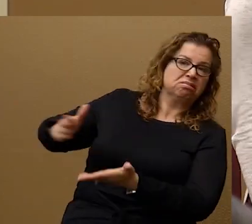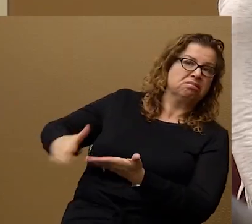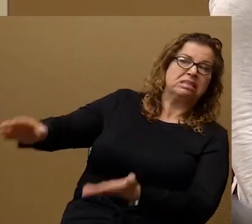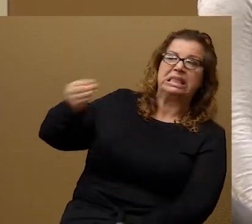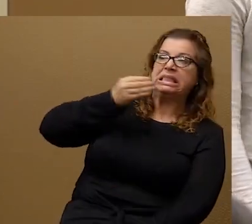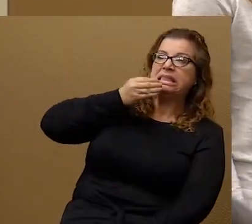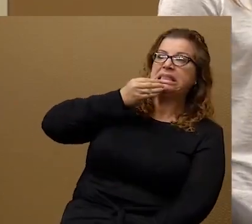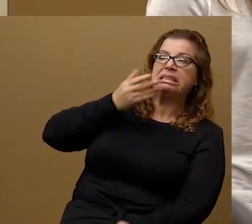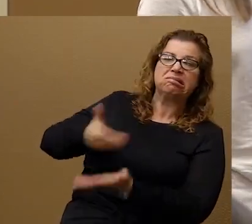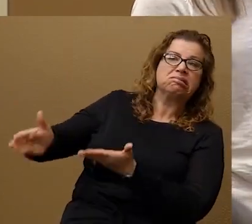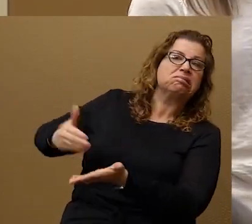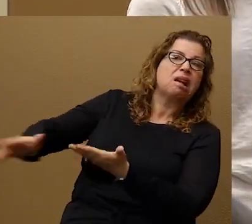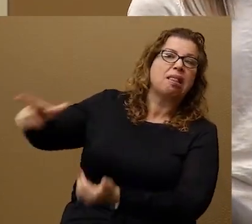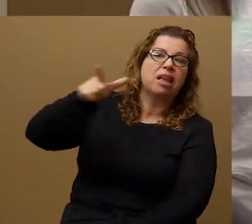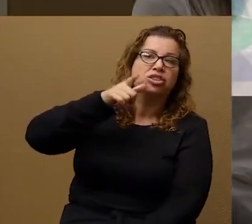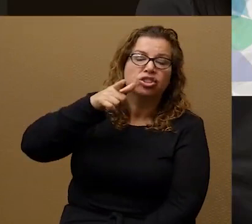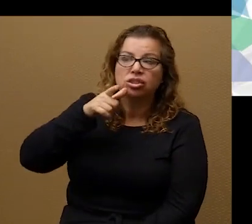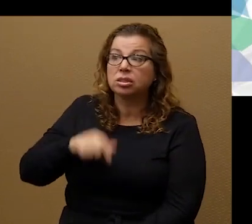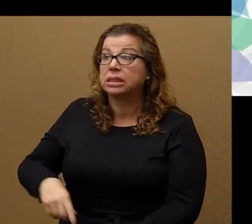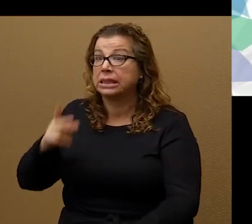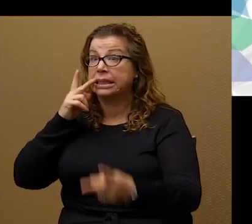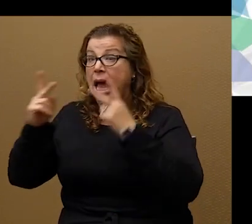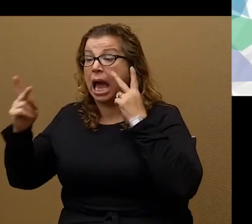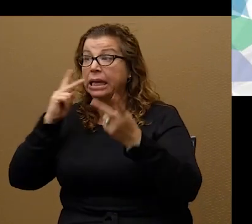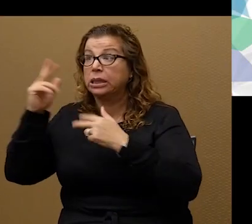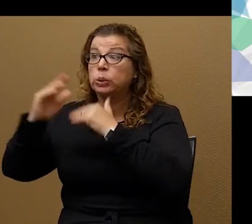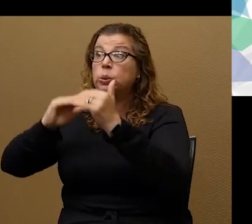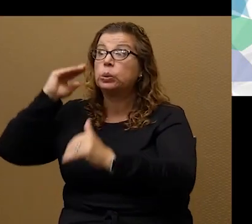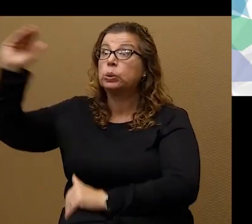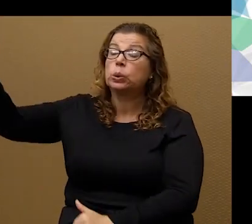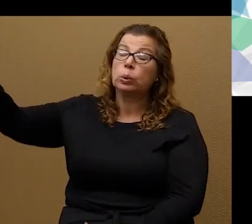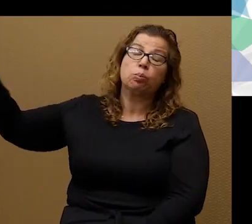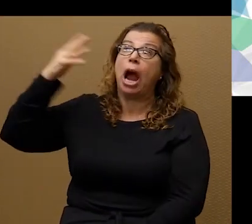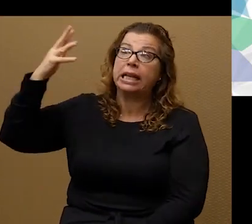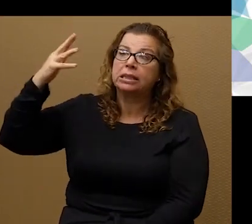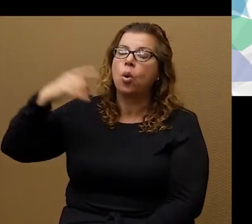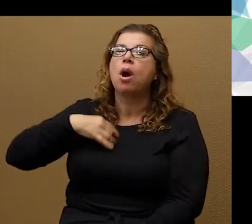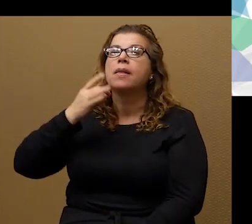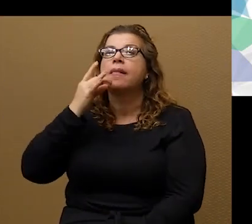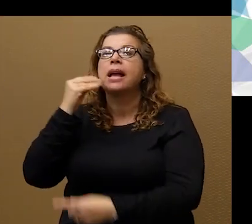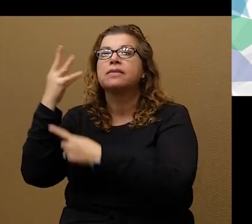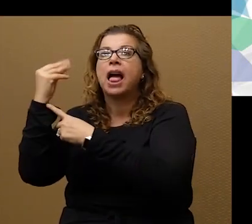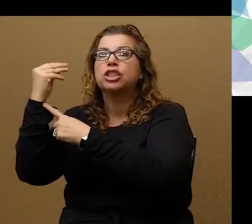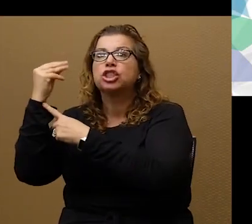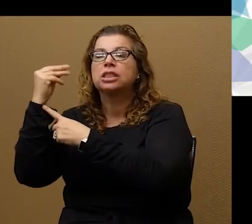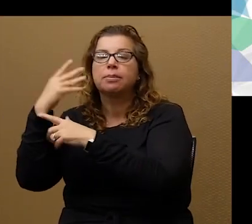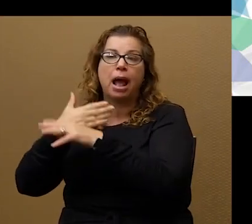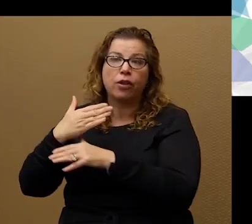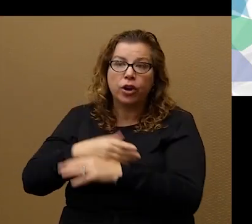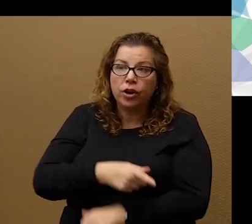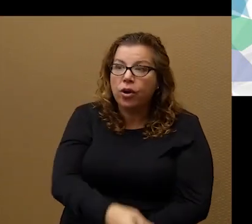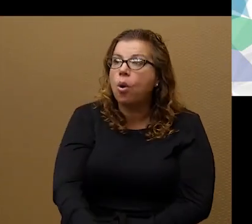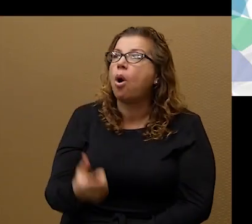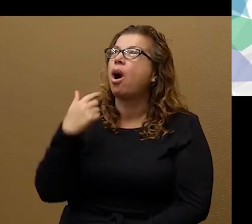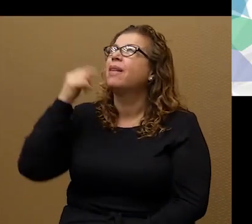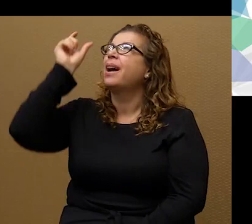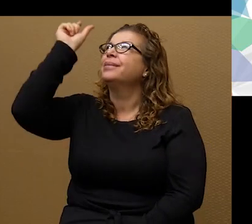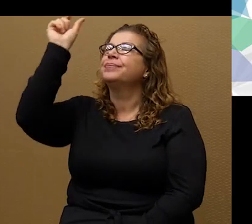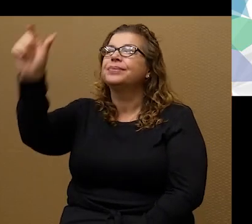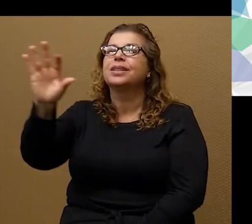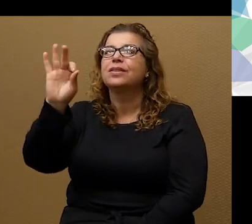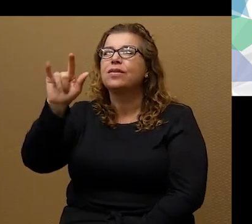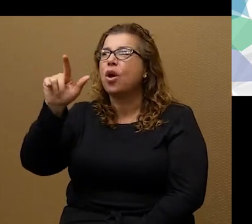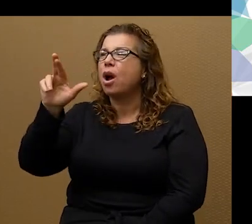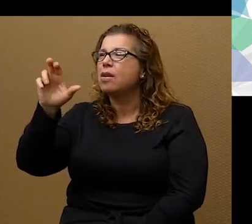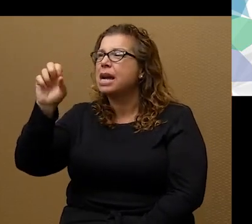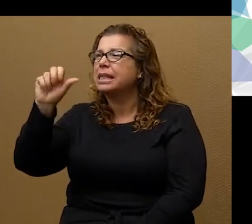eating. Sight, things are too bright. The lights are flashing. Fluorescent lights.